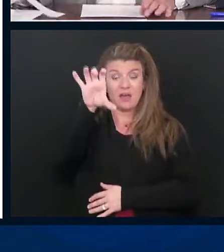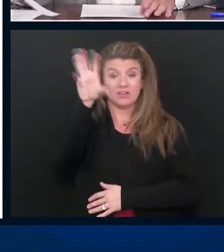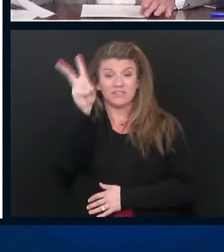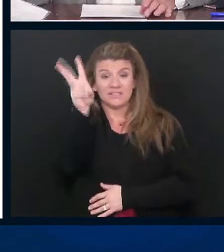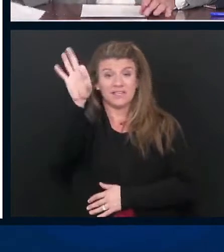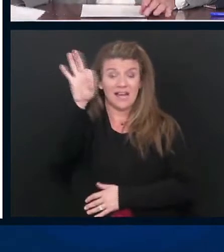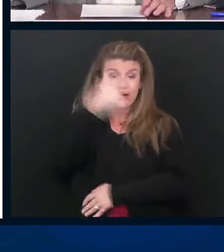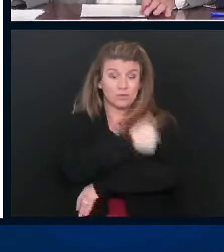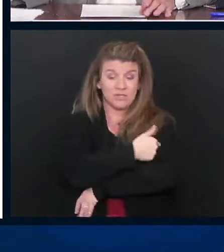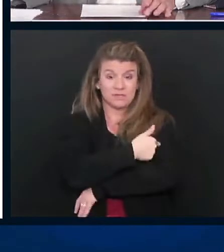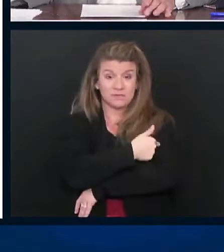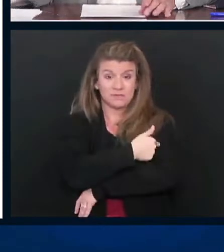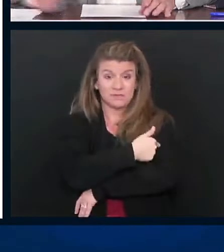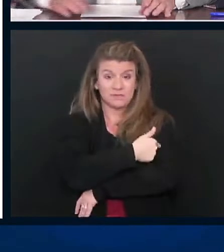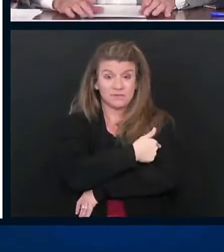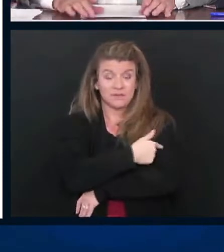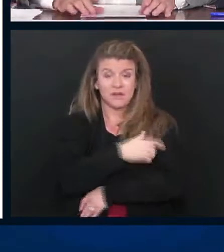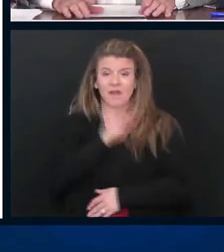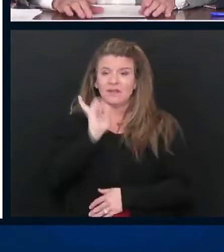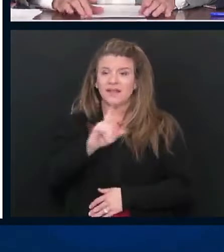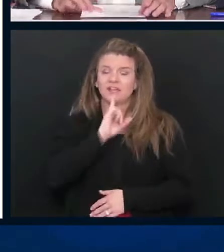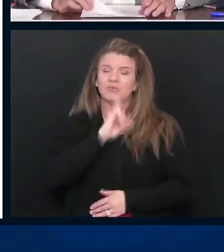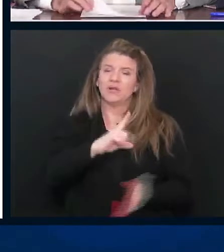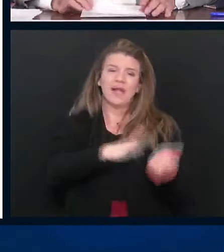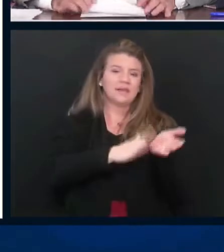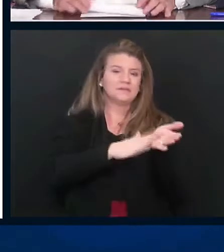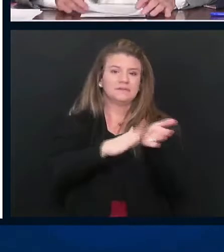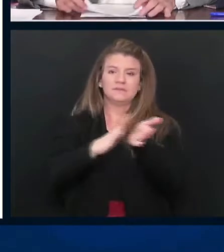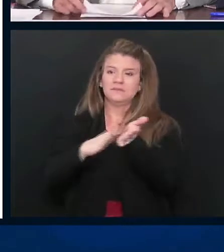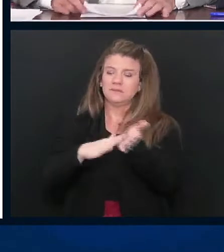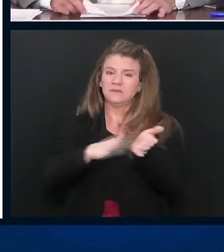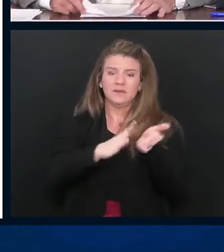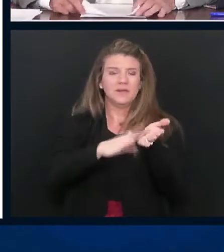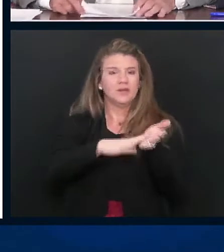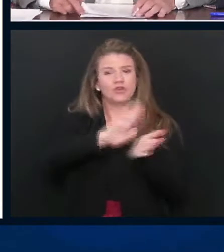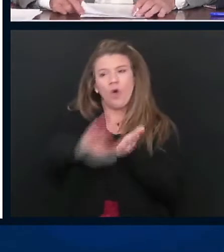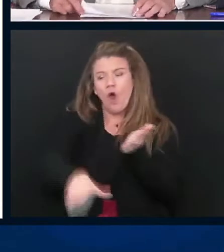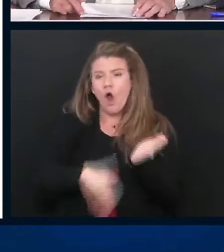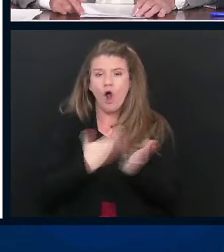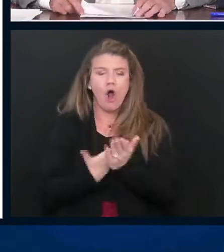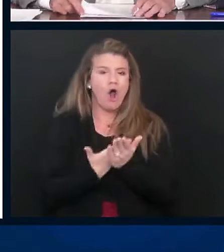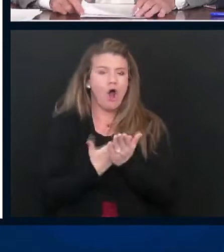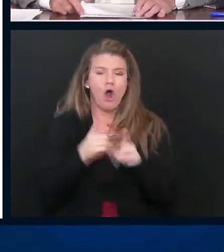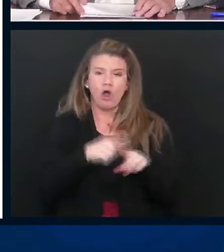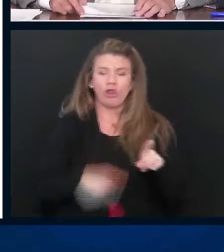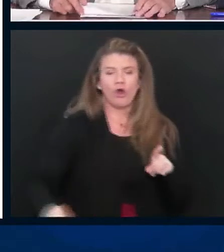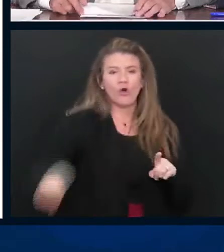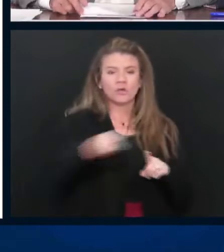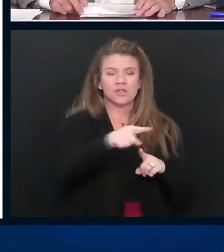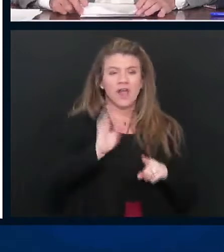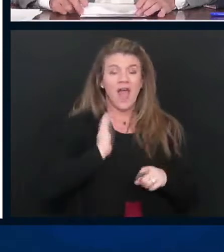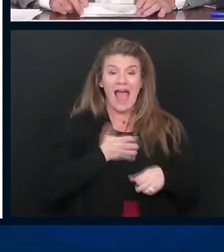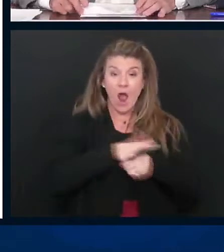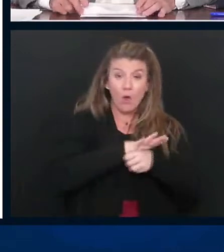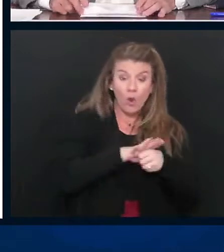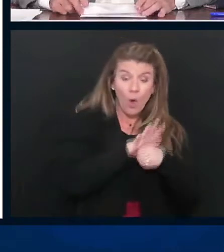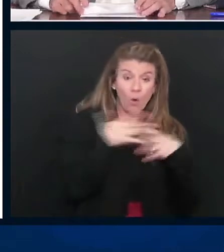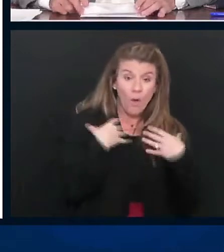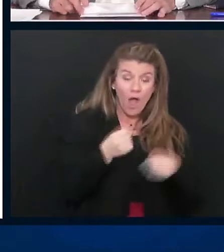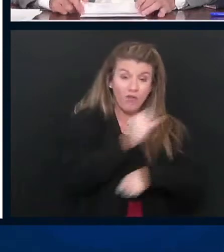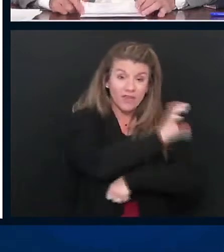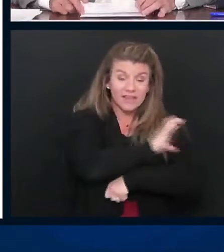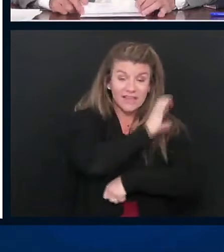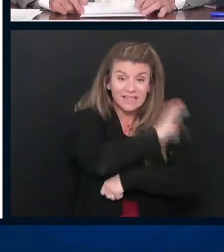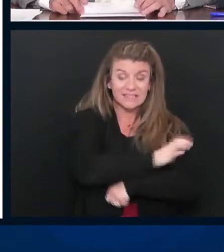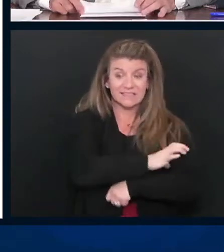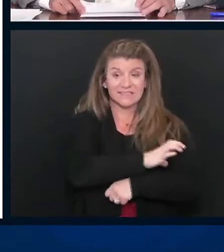721,869 doses. Hats off to all those from our local health clinics to